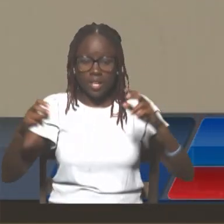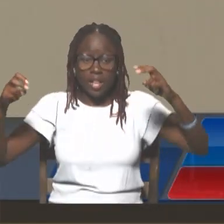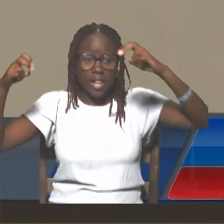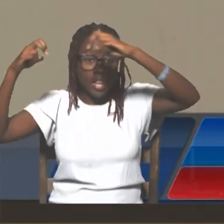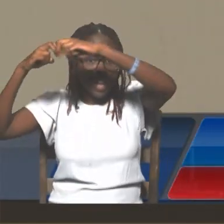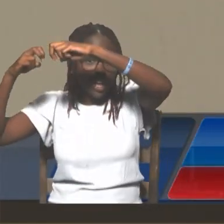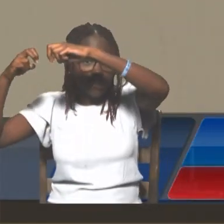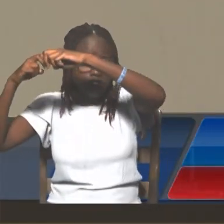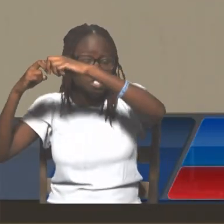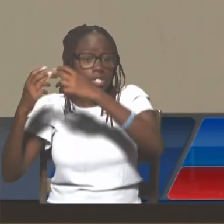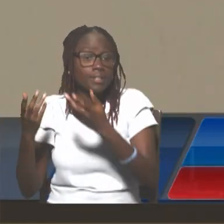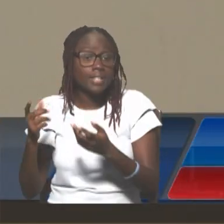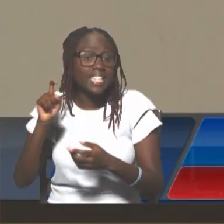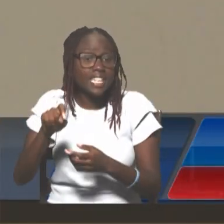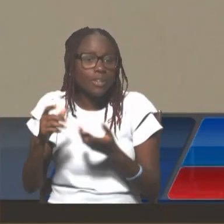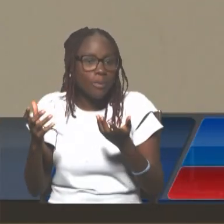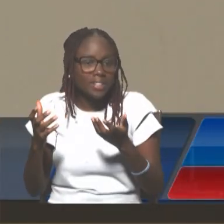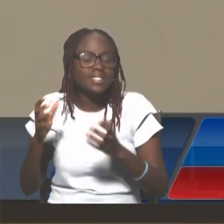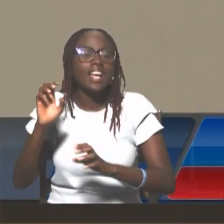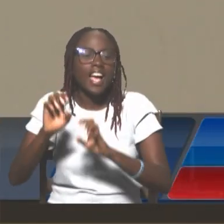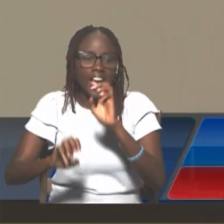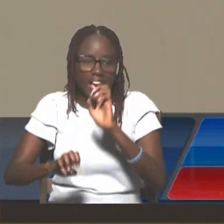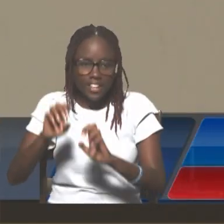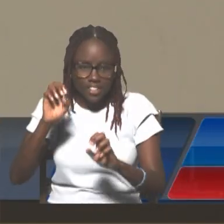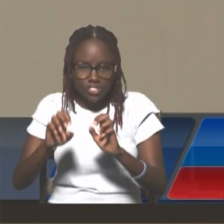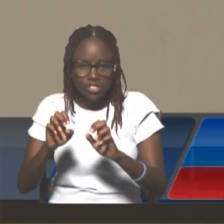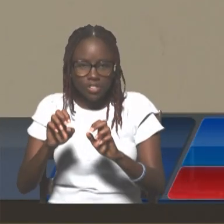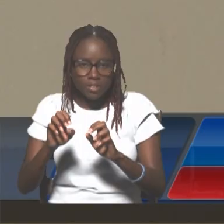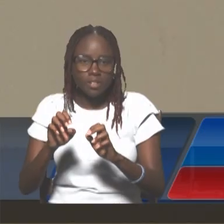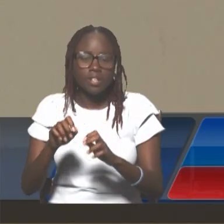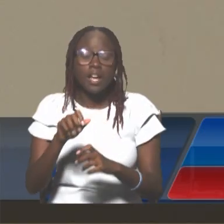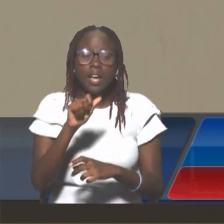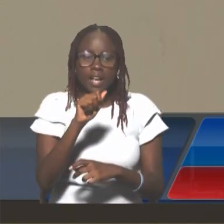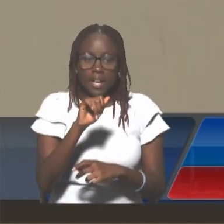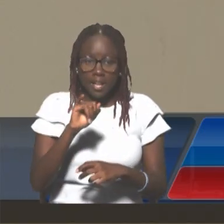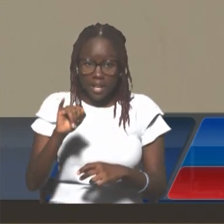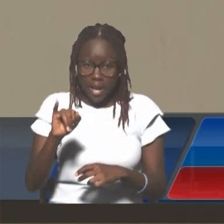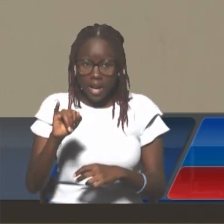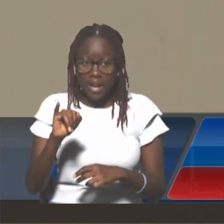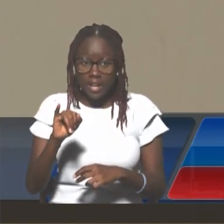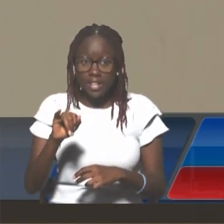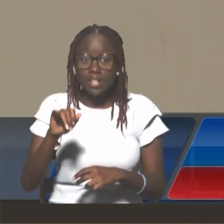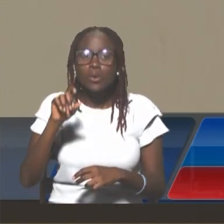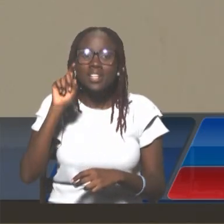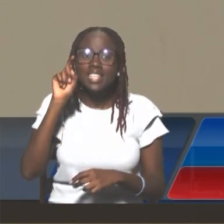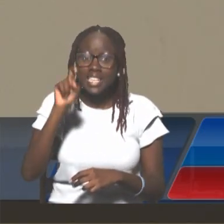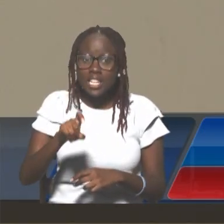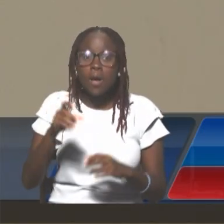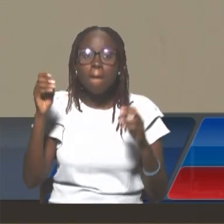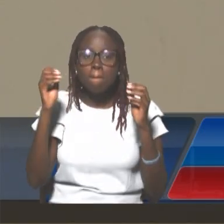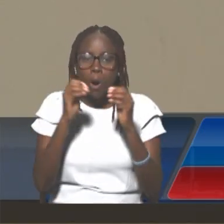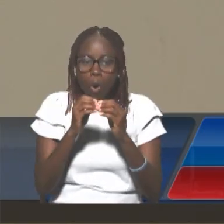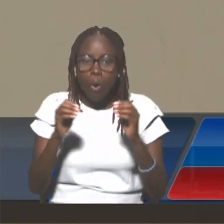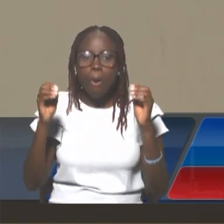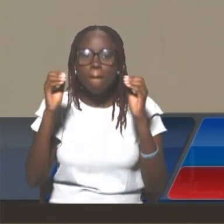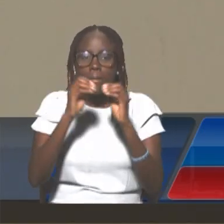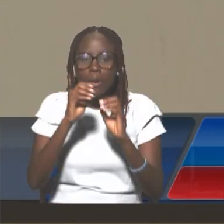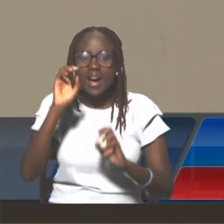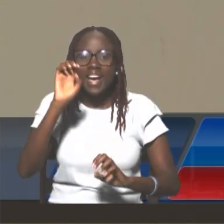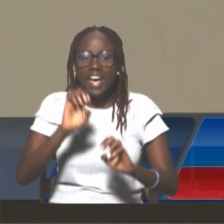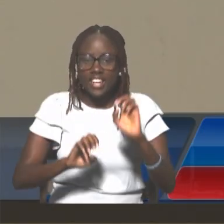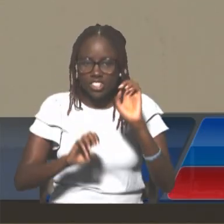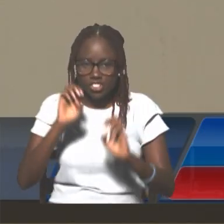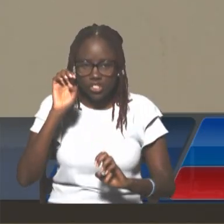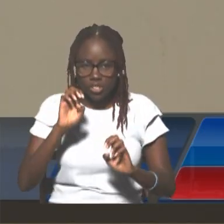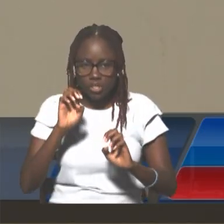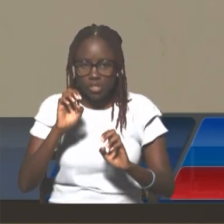Electricity runs on energy, and an AI-driven economy is going to demand more and more energy. So